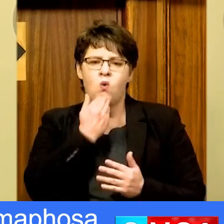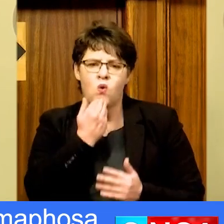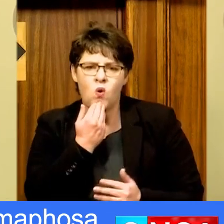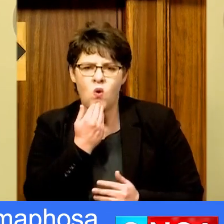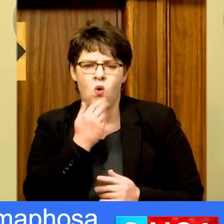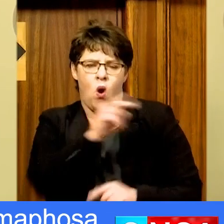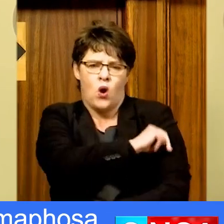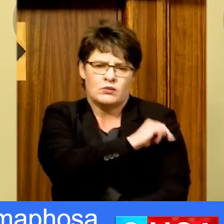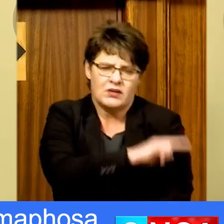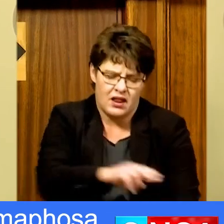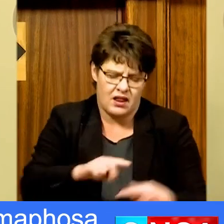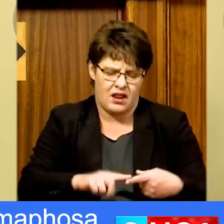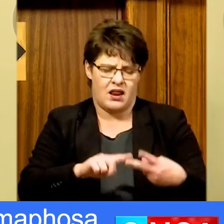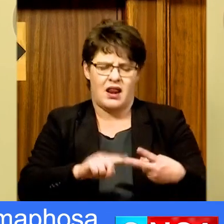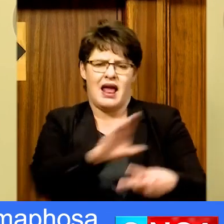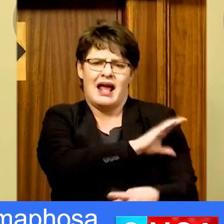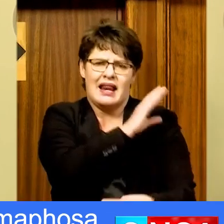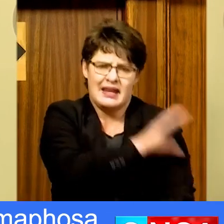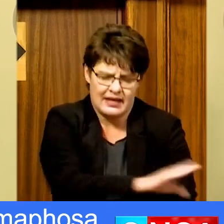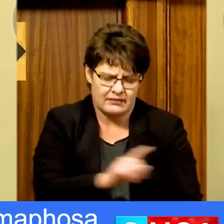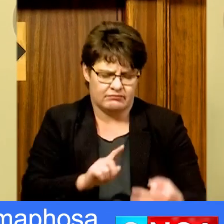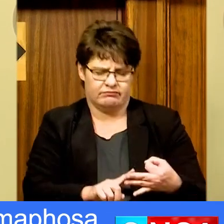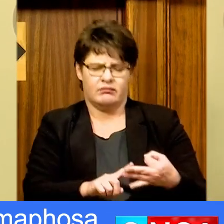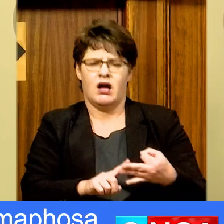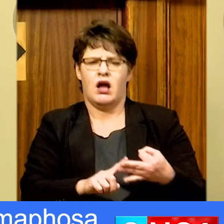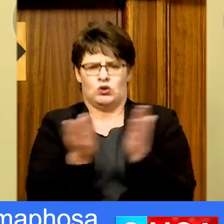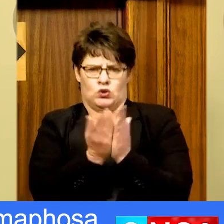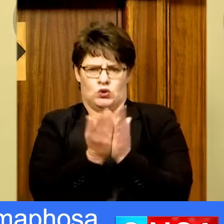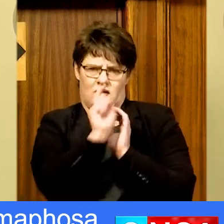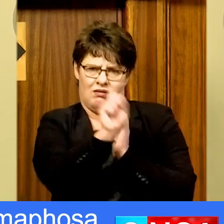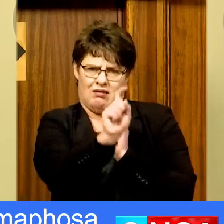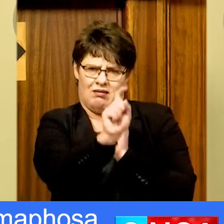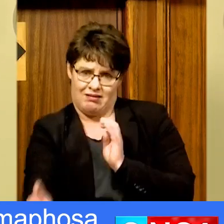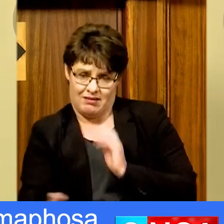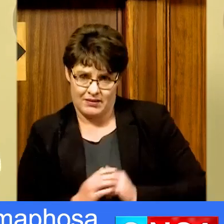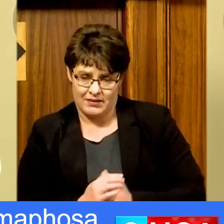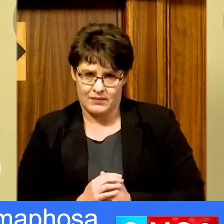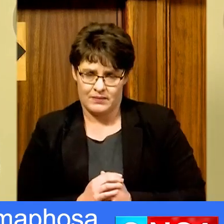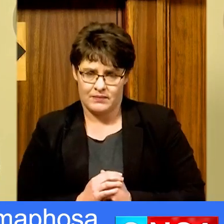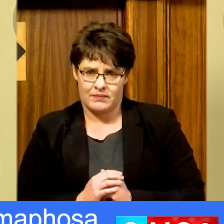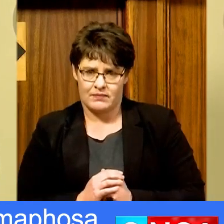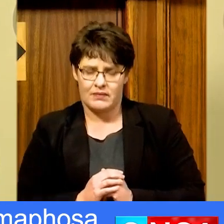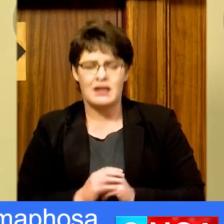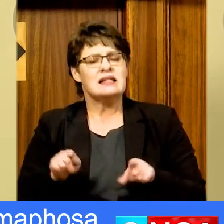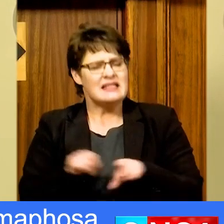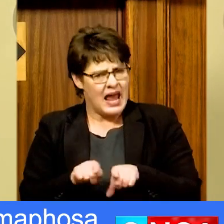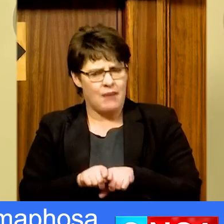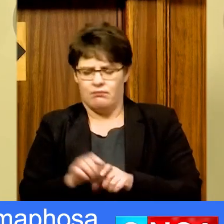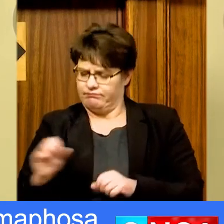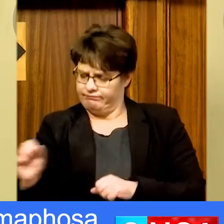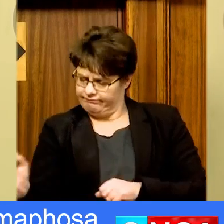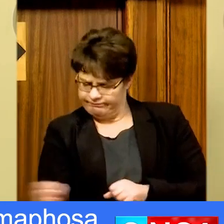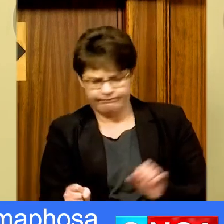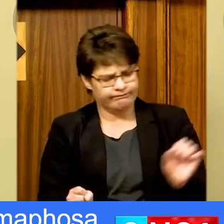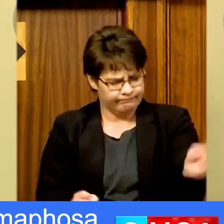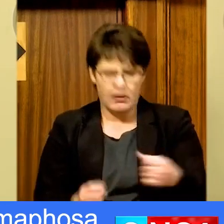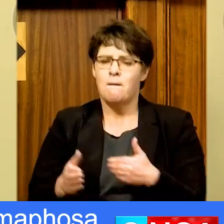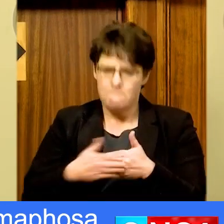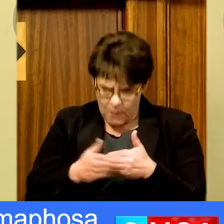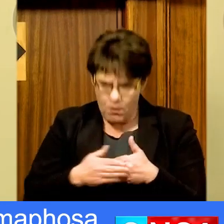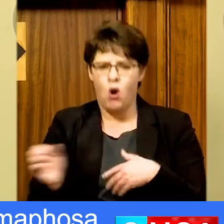country to protect our frontline workers. We have recruited and continue to